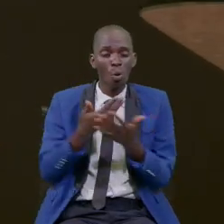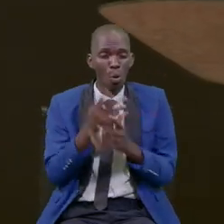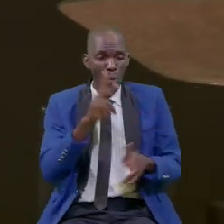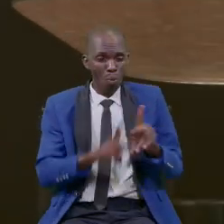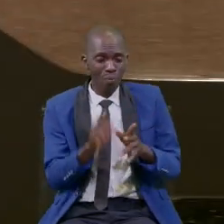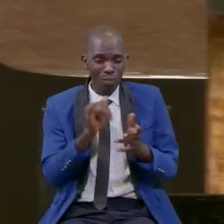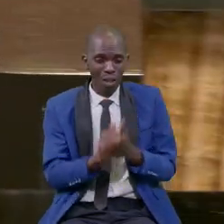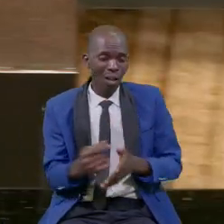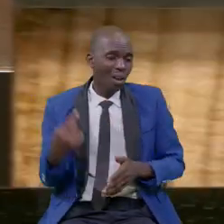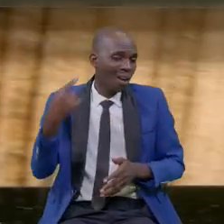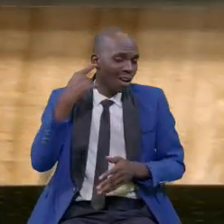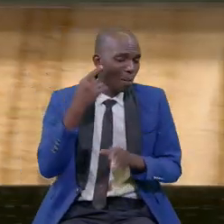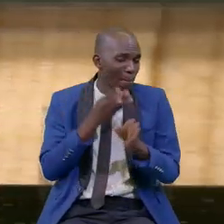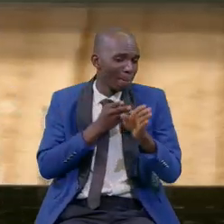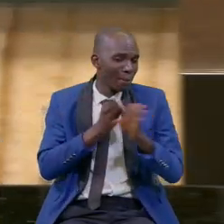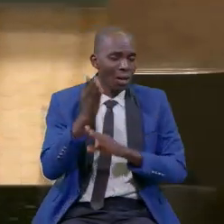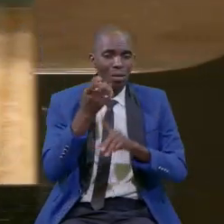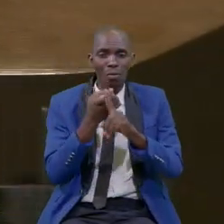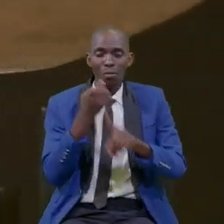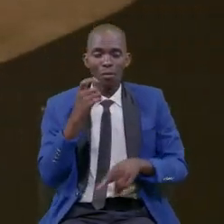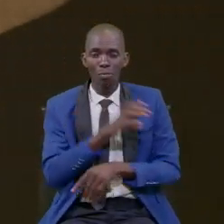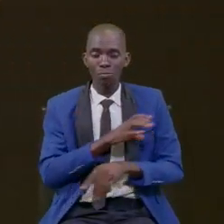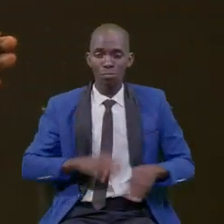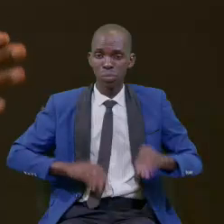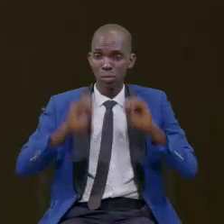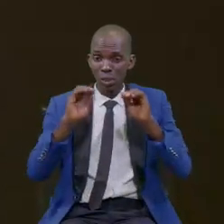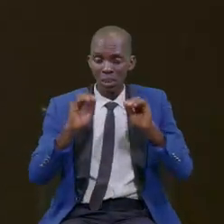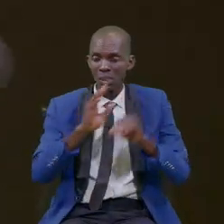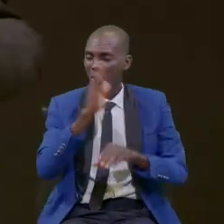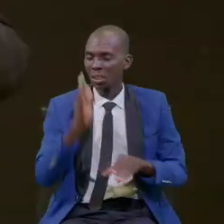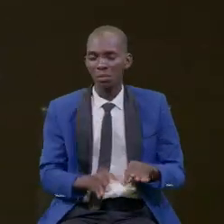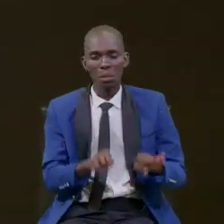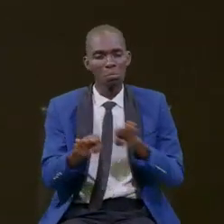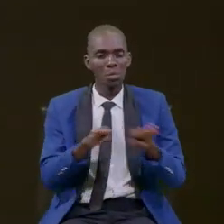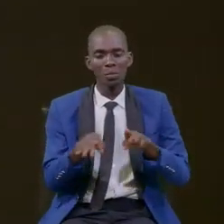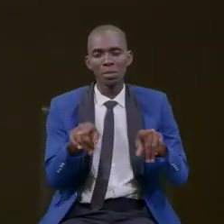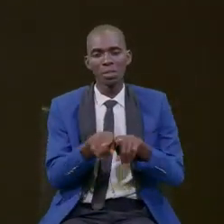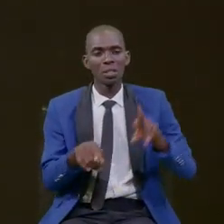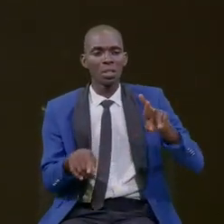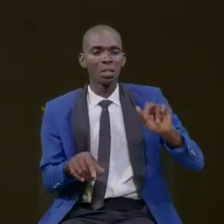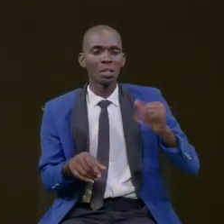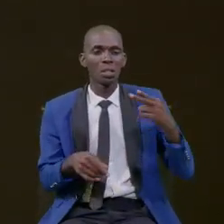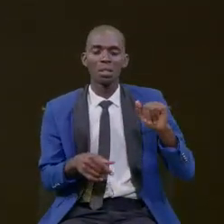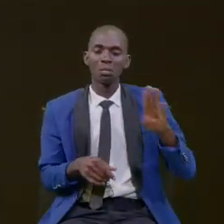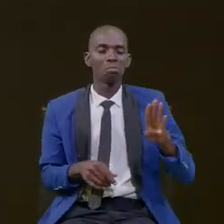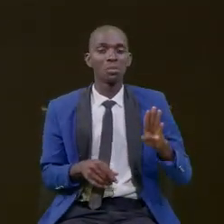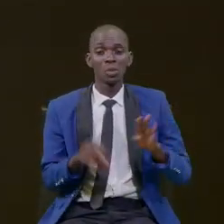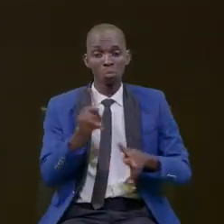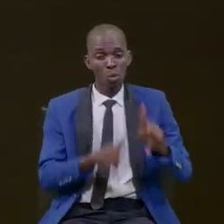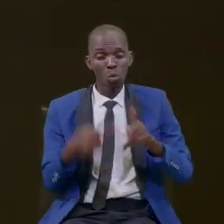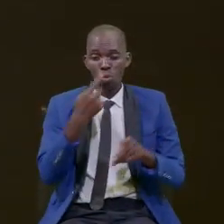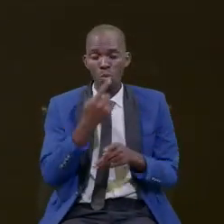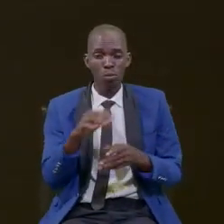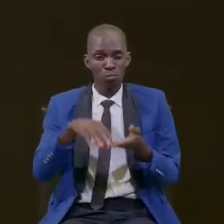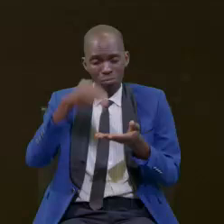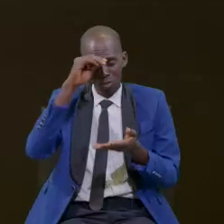they didn't do exactly like Rahab did. They didn't build their conviction. They didn't